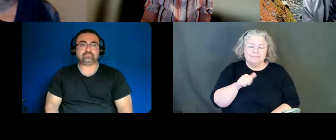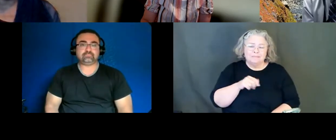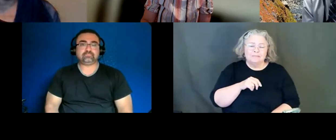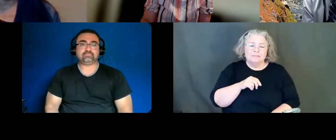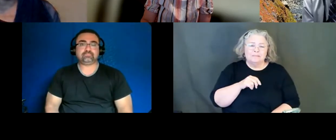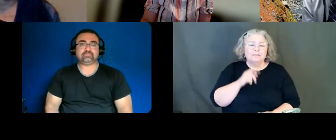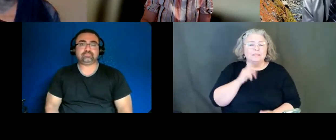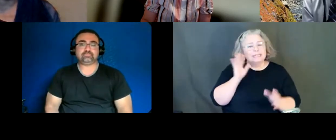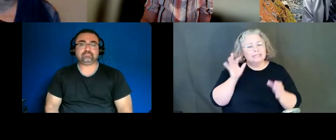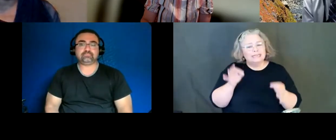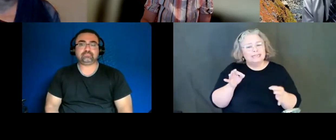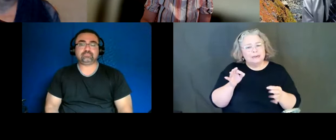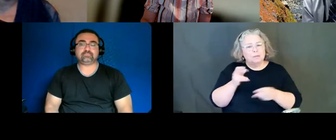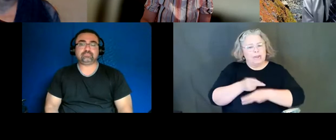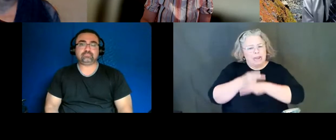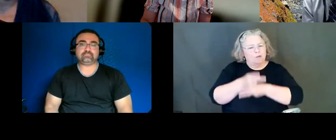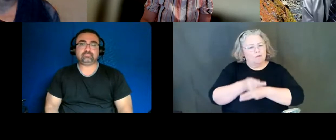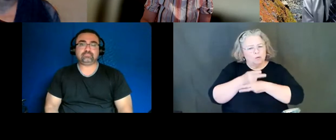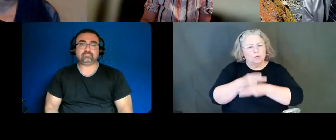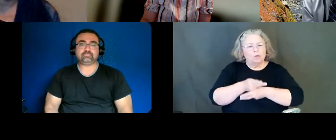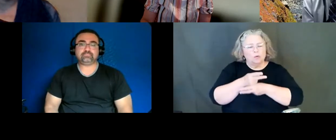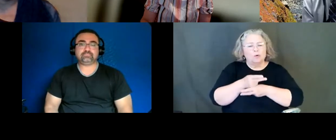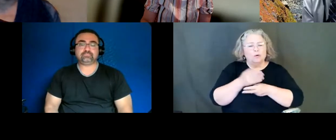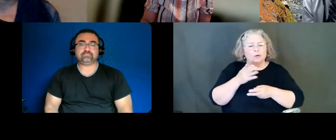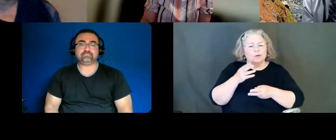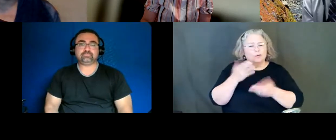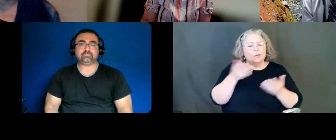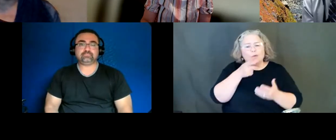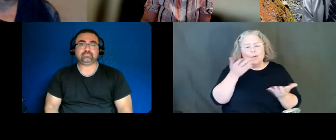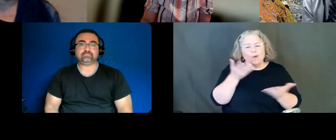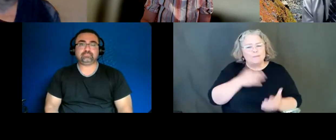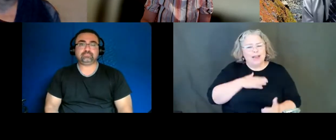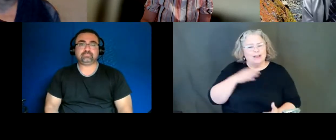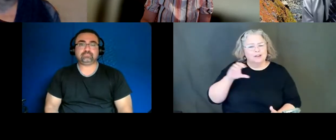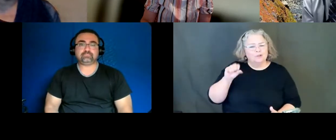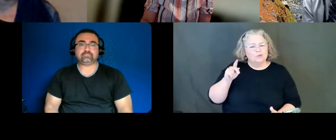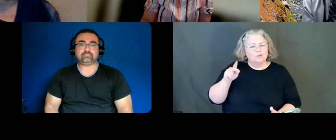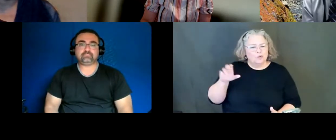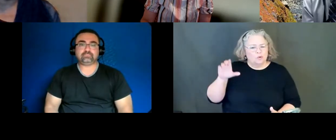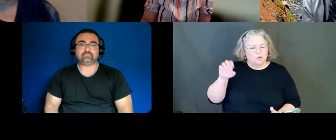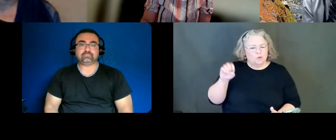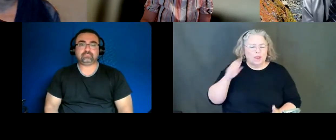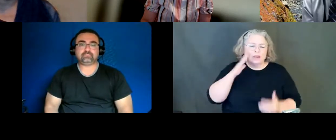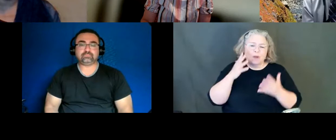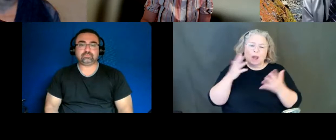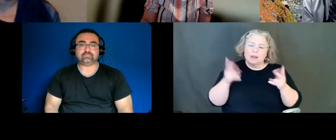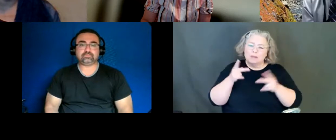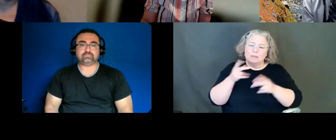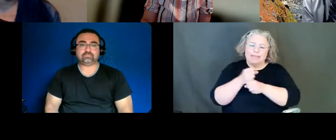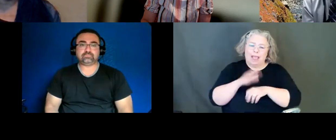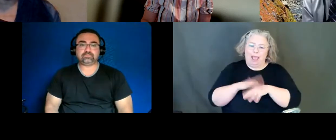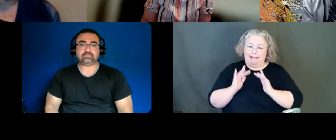But definitely being careful about the sources. I know that a lot of people get information